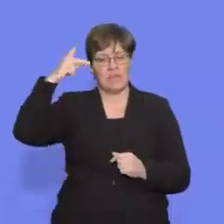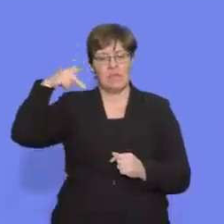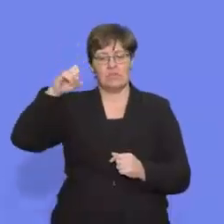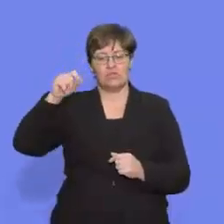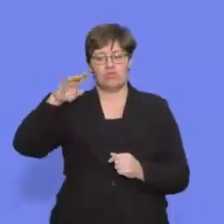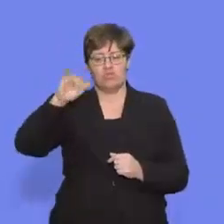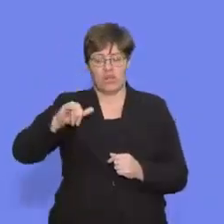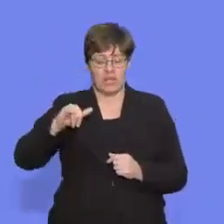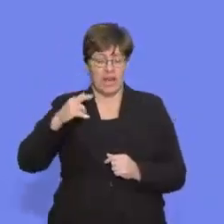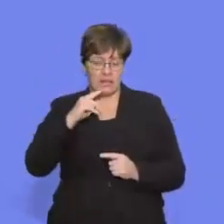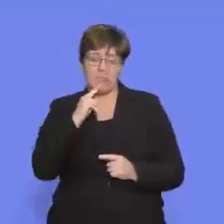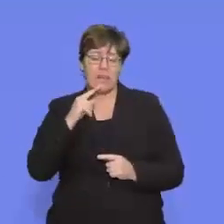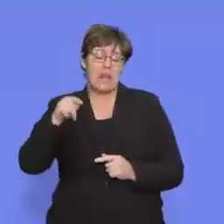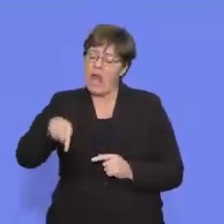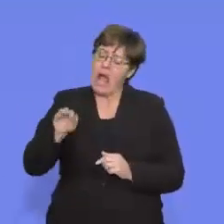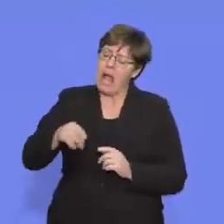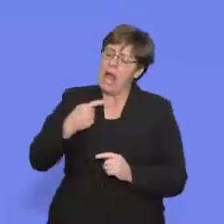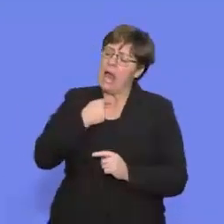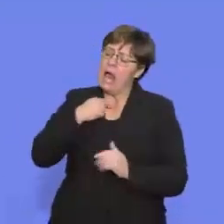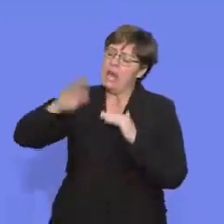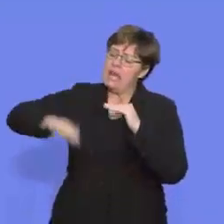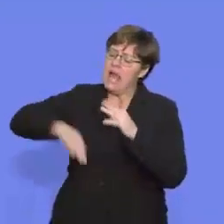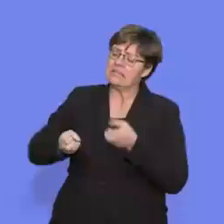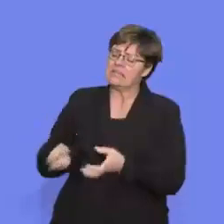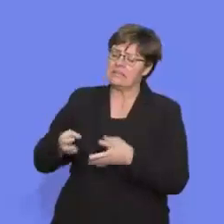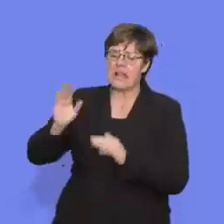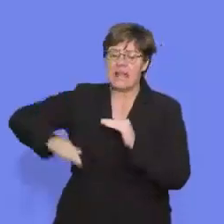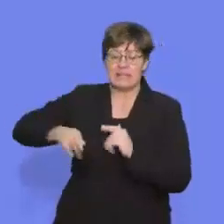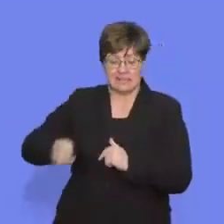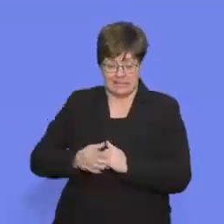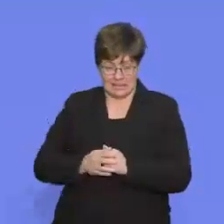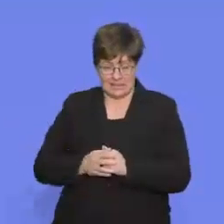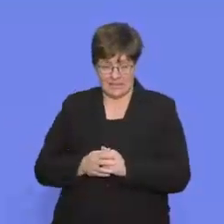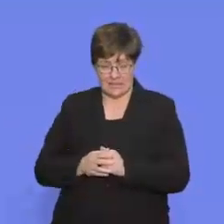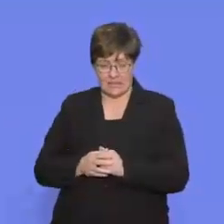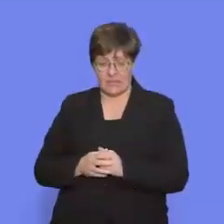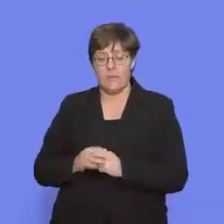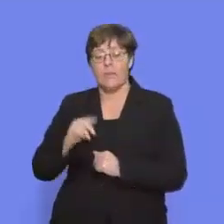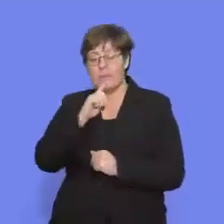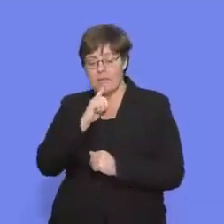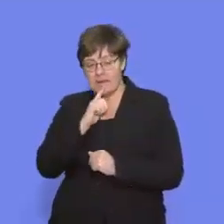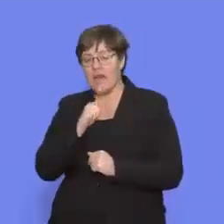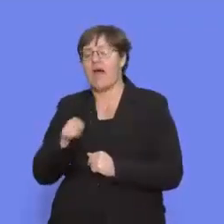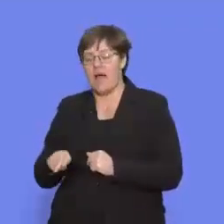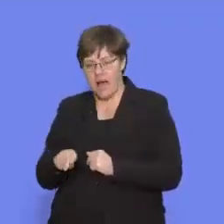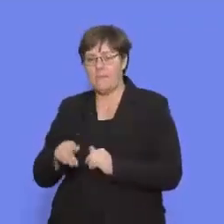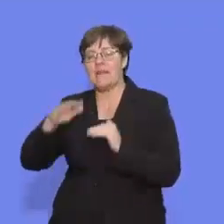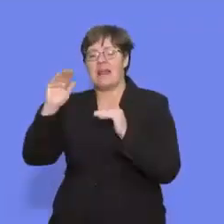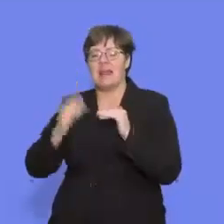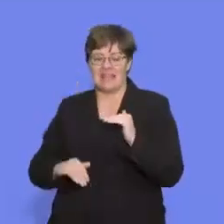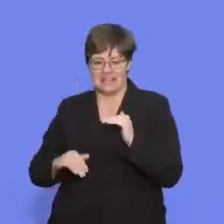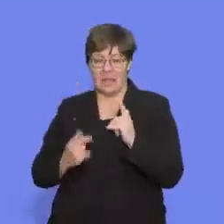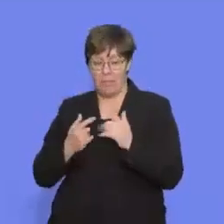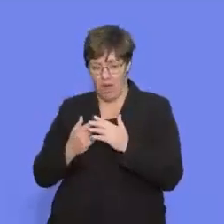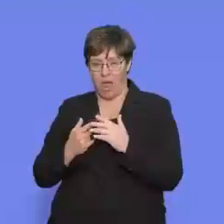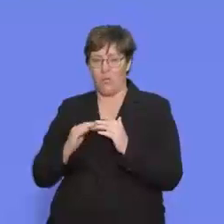high. It will release or secrete less thyroxine stimulating hormone. For what? For